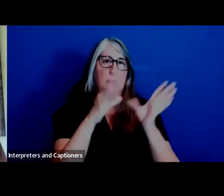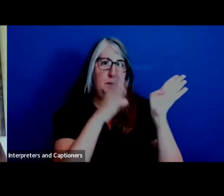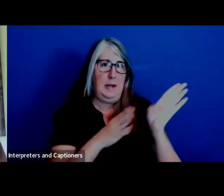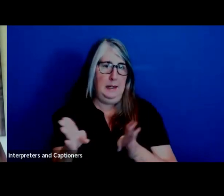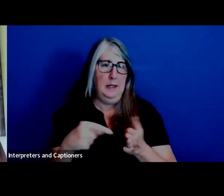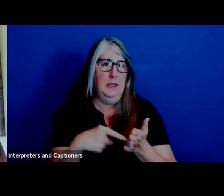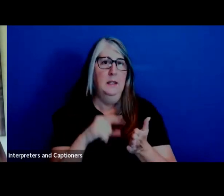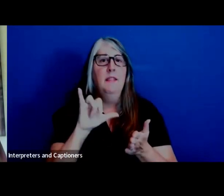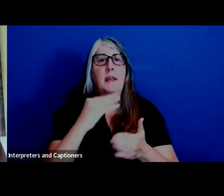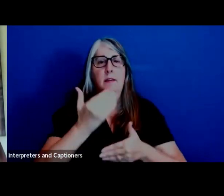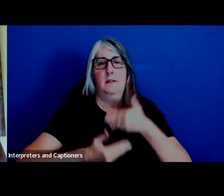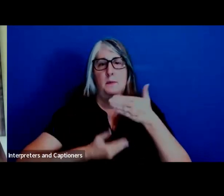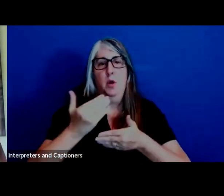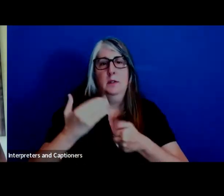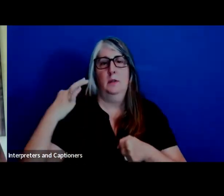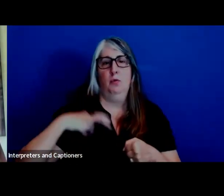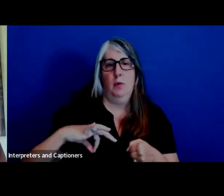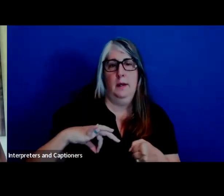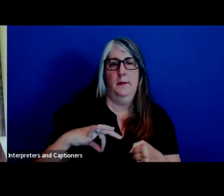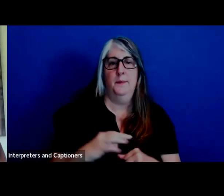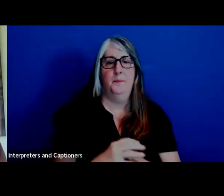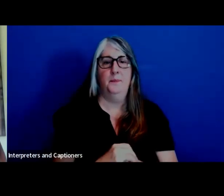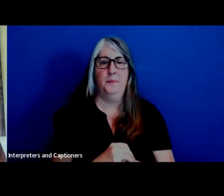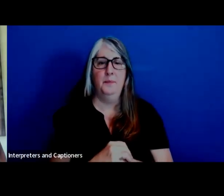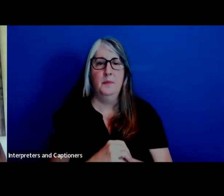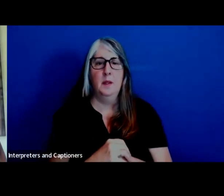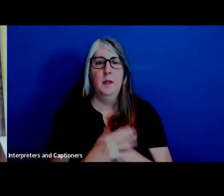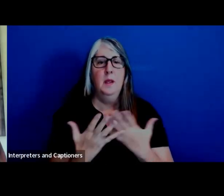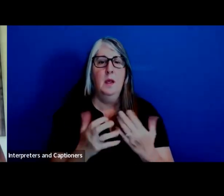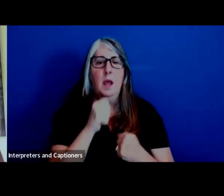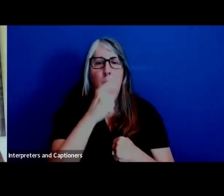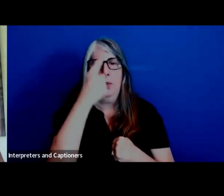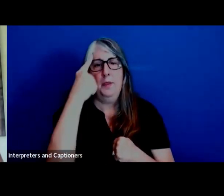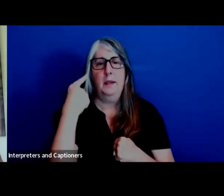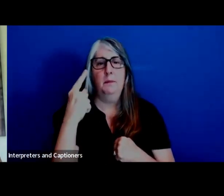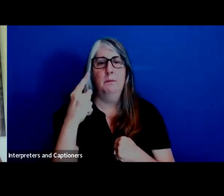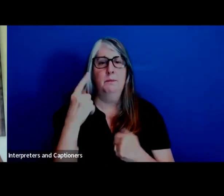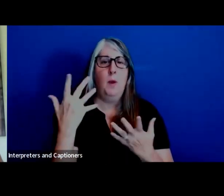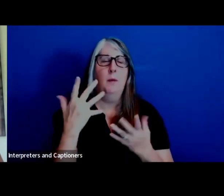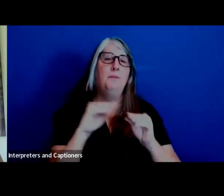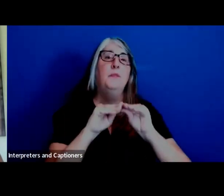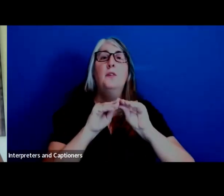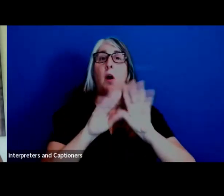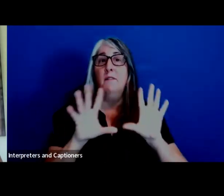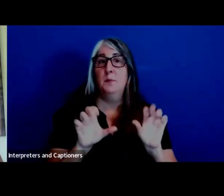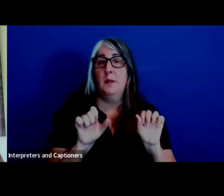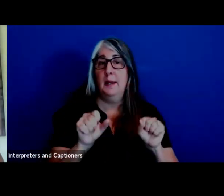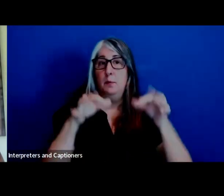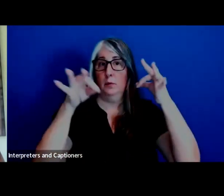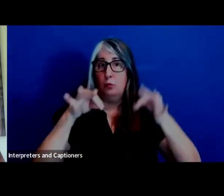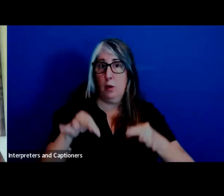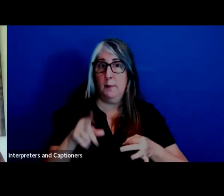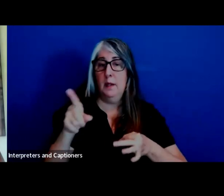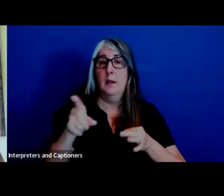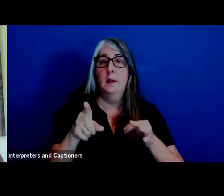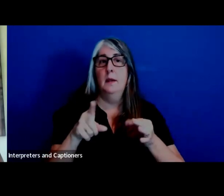process credit. I don't think you can really, while there's obviously being able to describe it in a